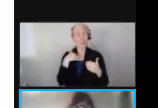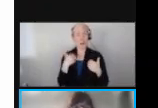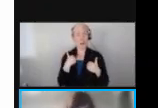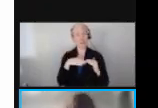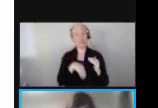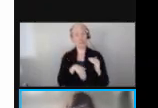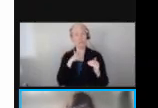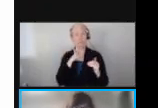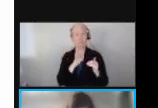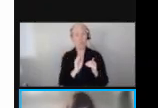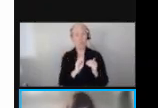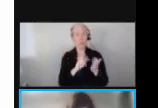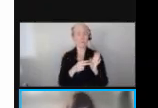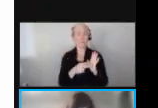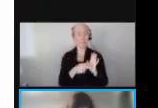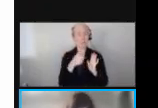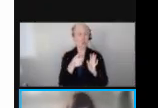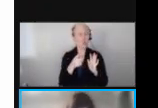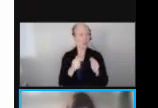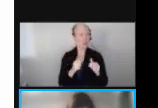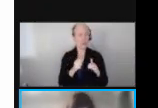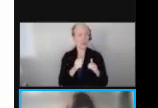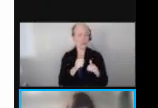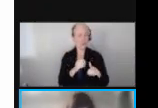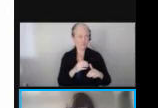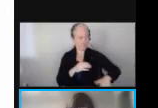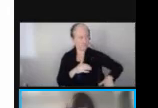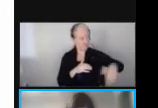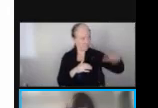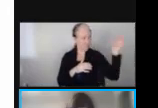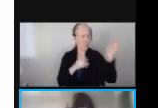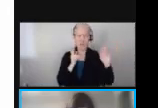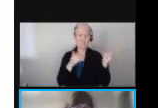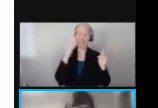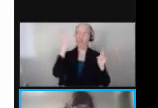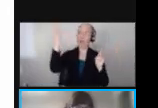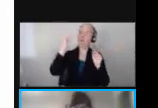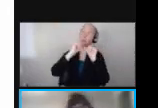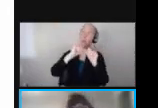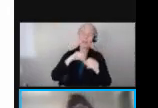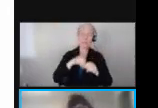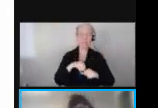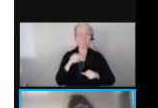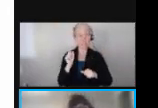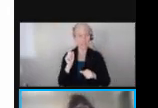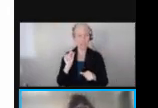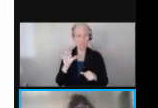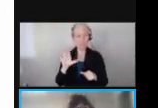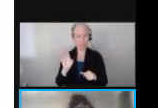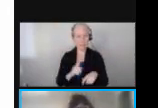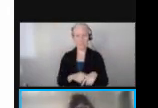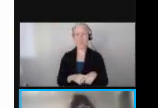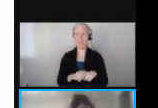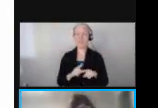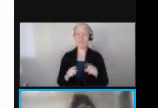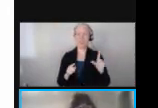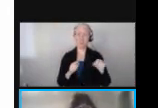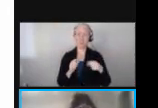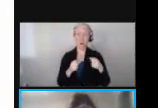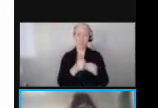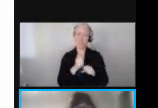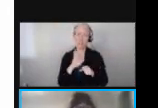in space. But 20 years is still a very, very short period of time. The number